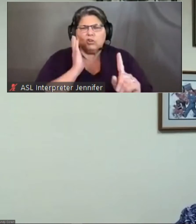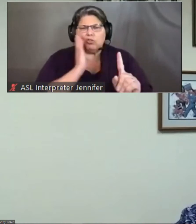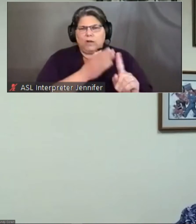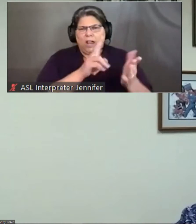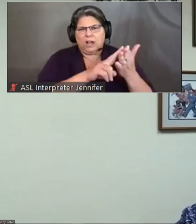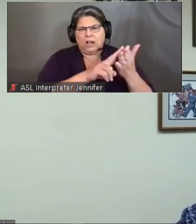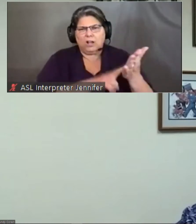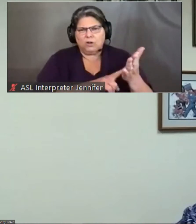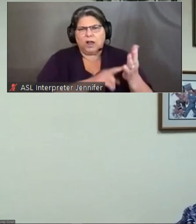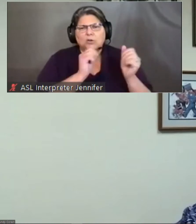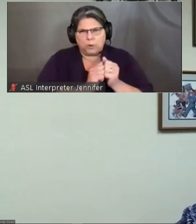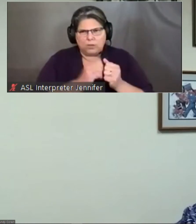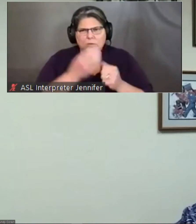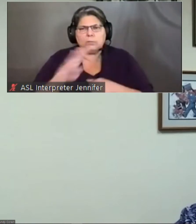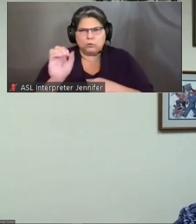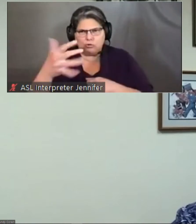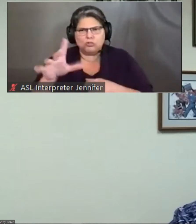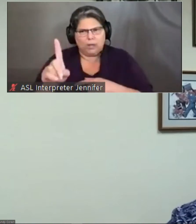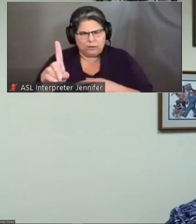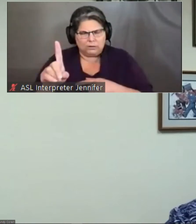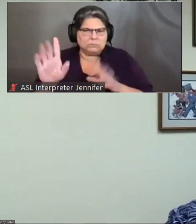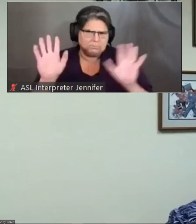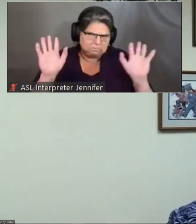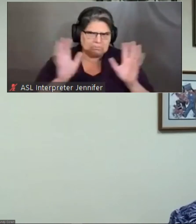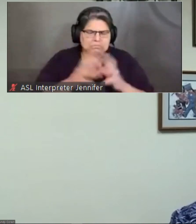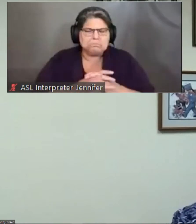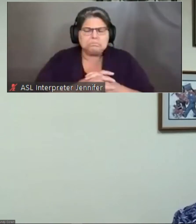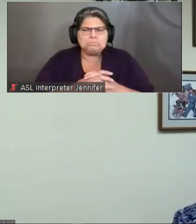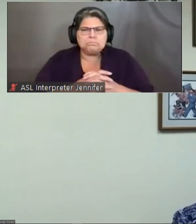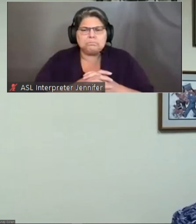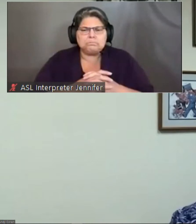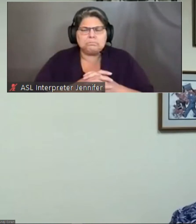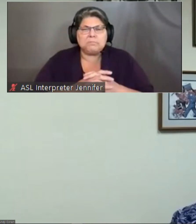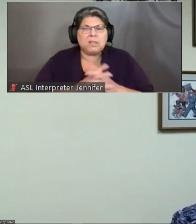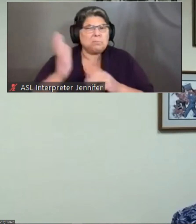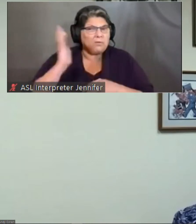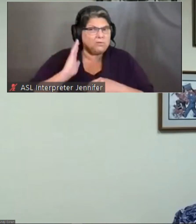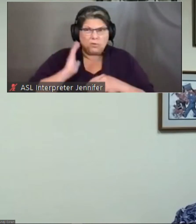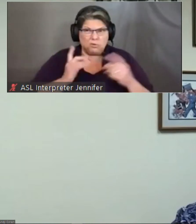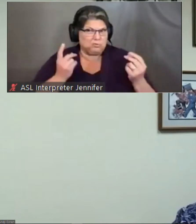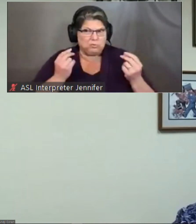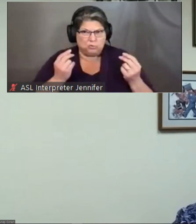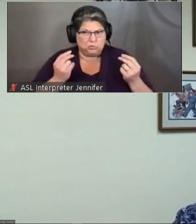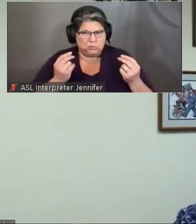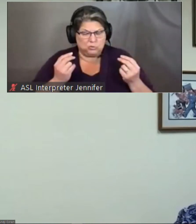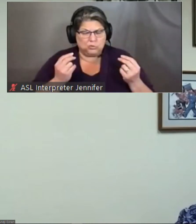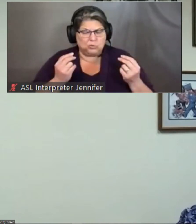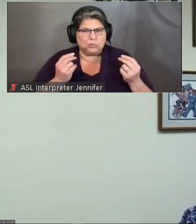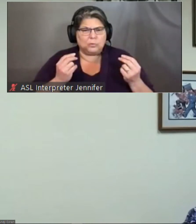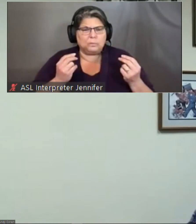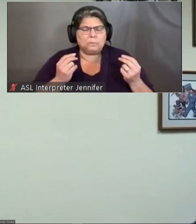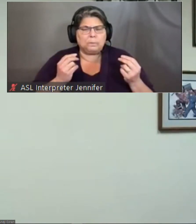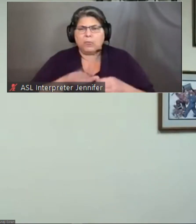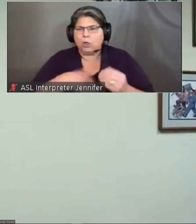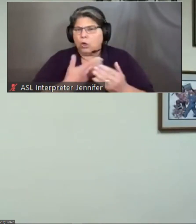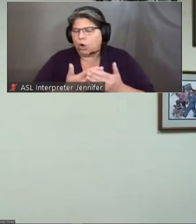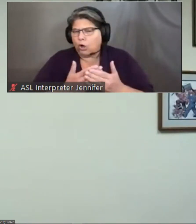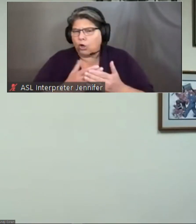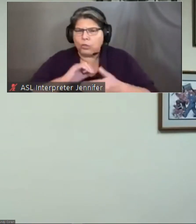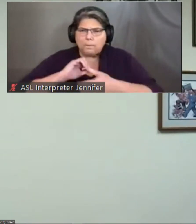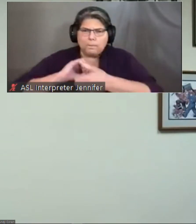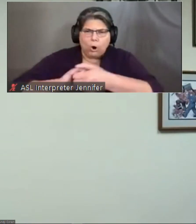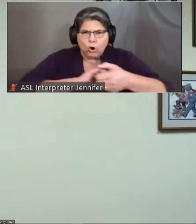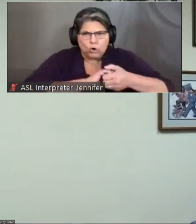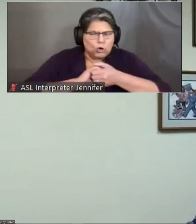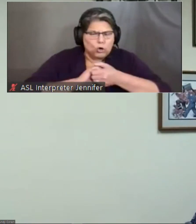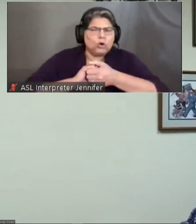with Blue Shield as the third-party administrator. What has happened in the past is that all of the partners have